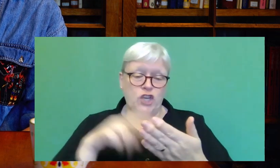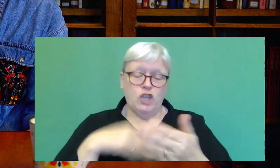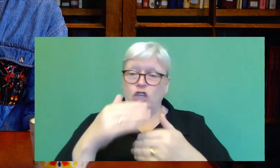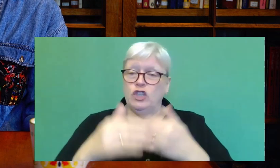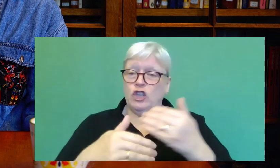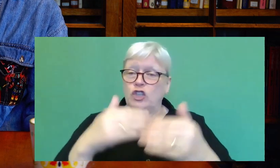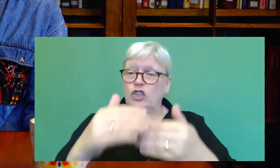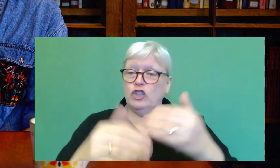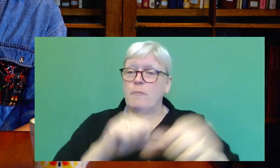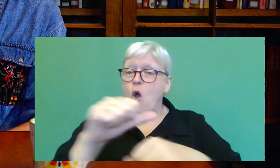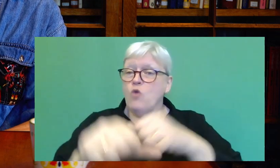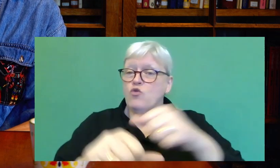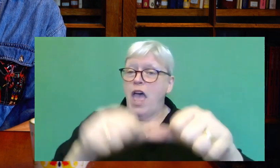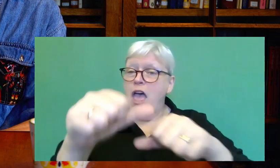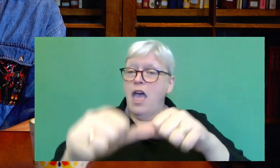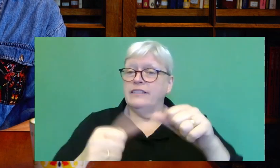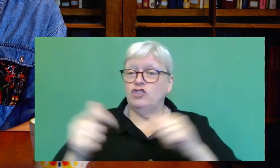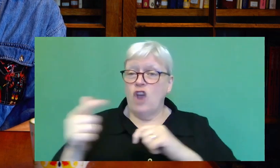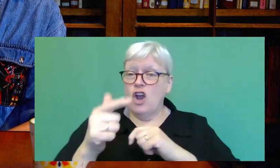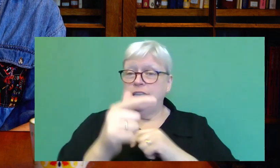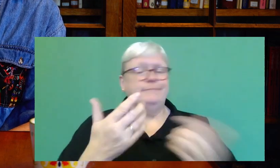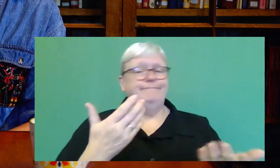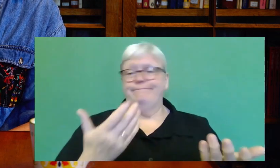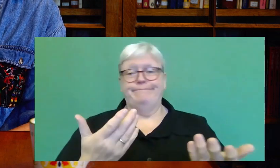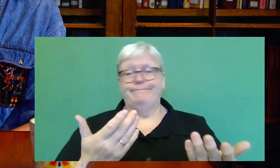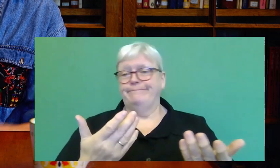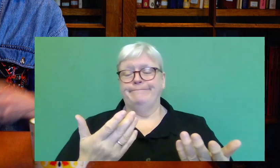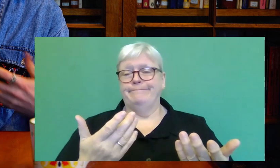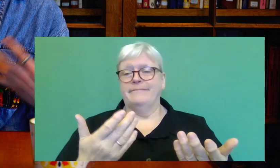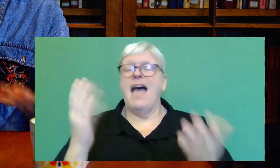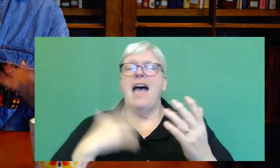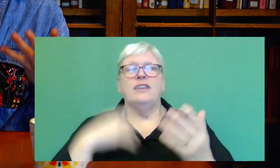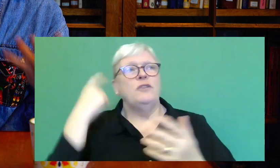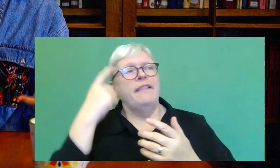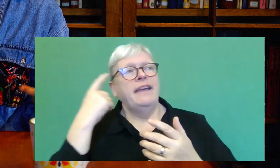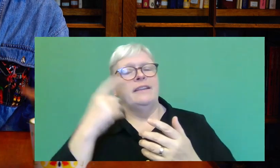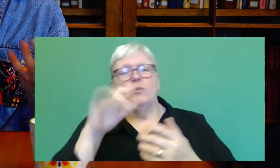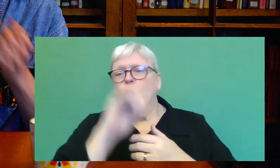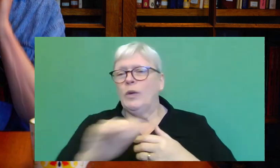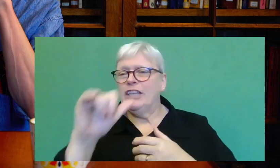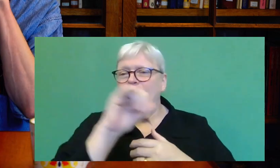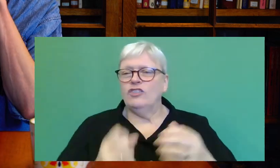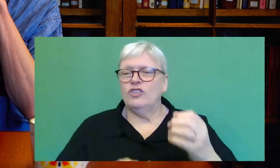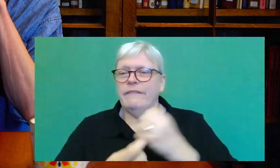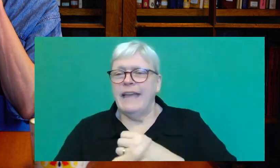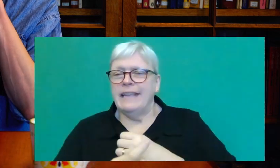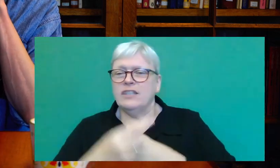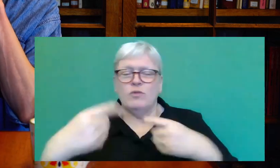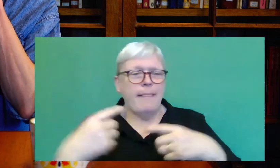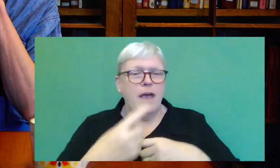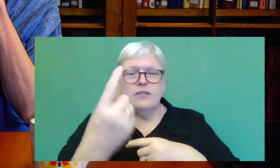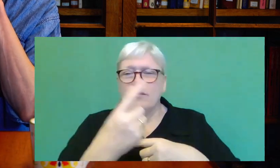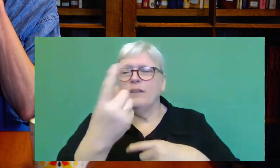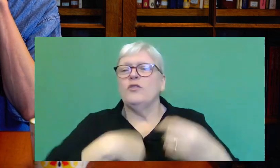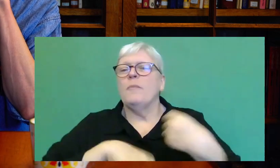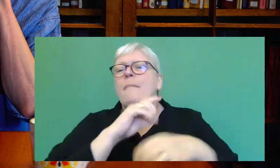look deeply at what events I felt would allow someone to project their own life into it and would see a